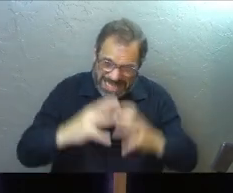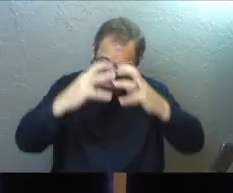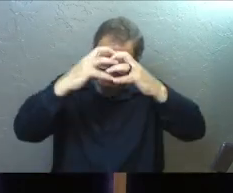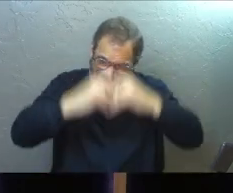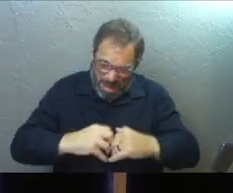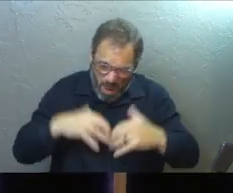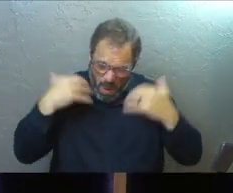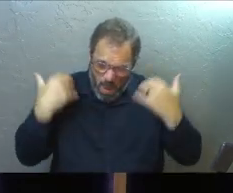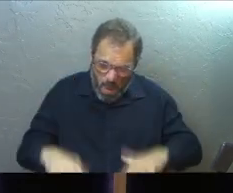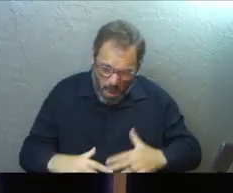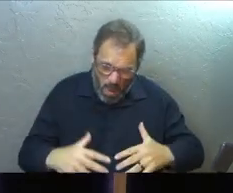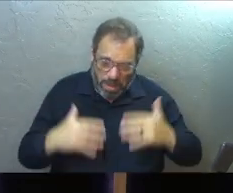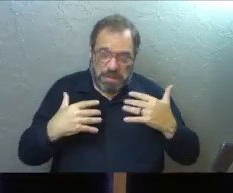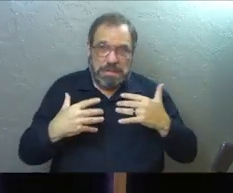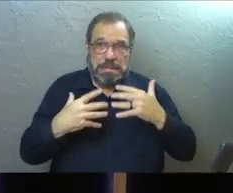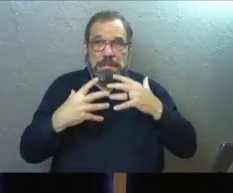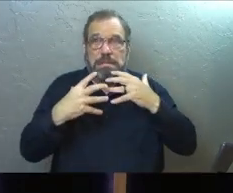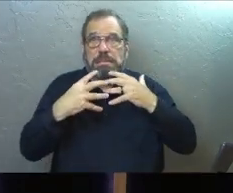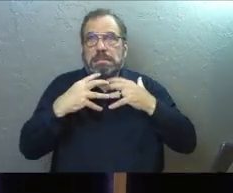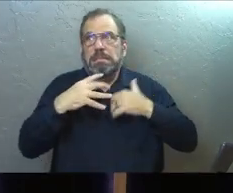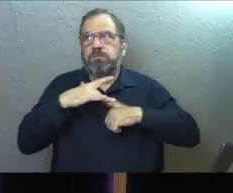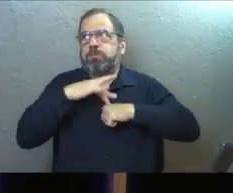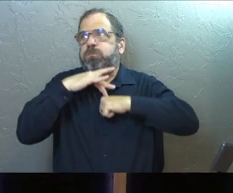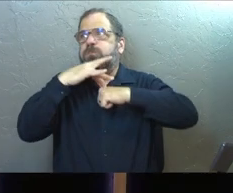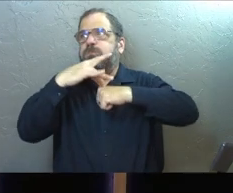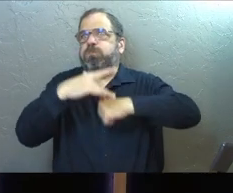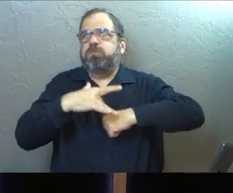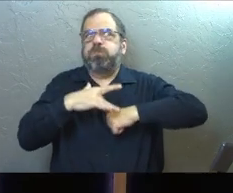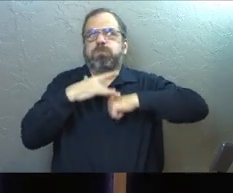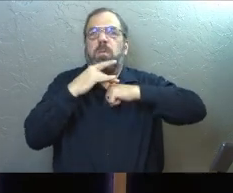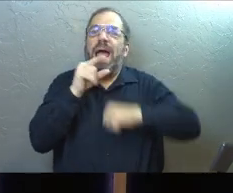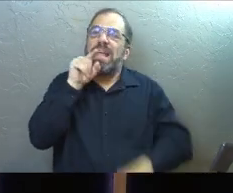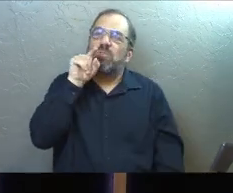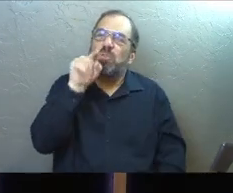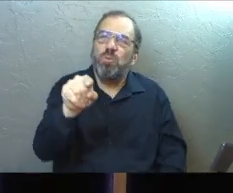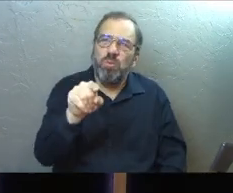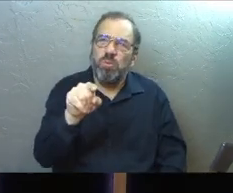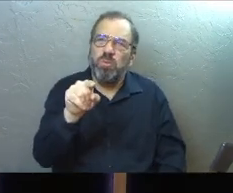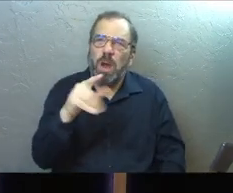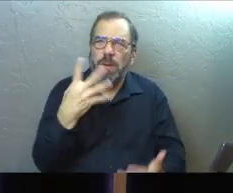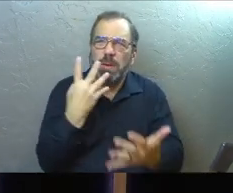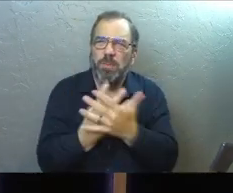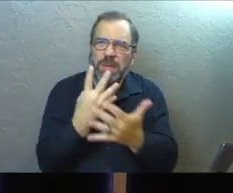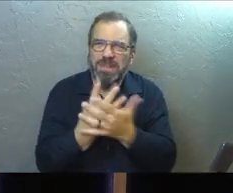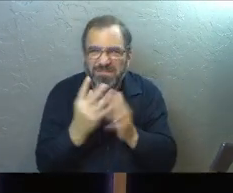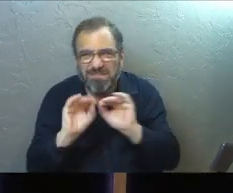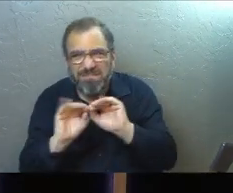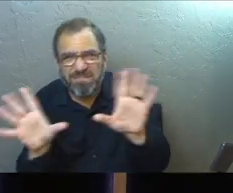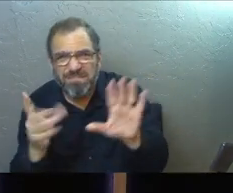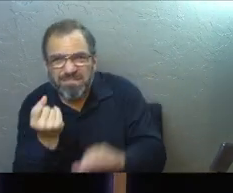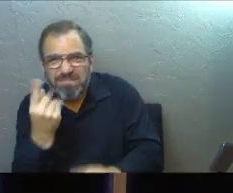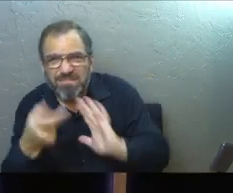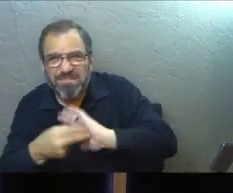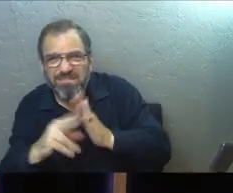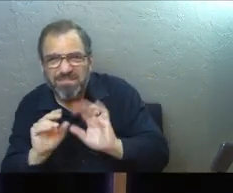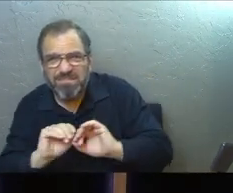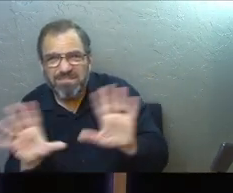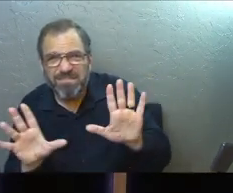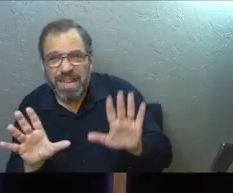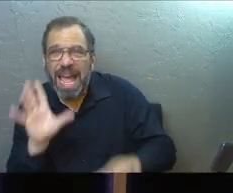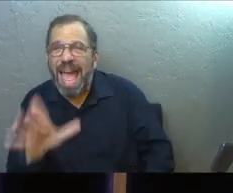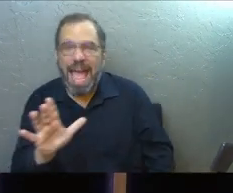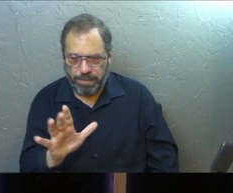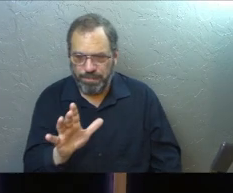is so big, you hold on to it so much more, and you're the one that's in a prison. Does that make sense? And